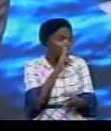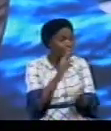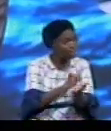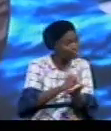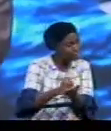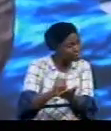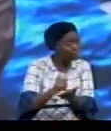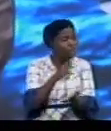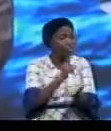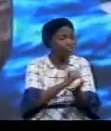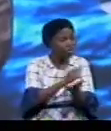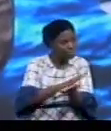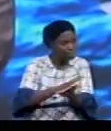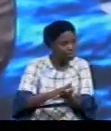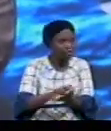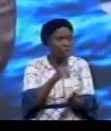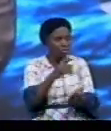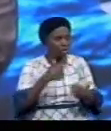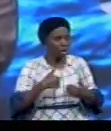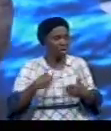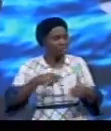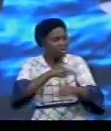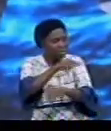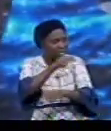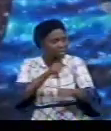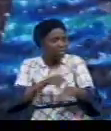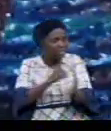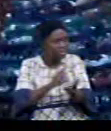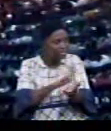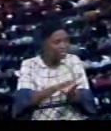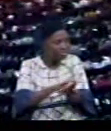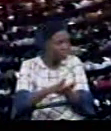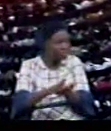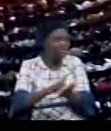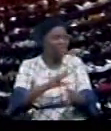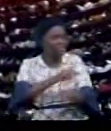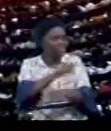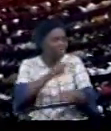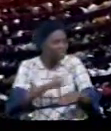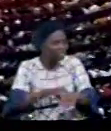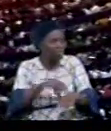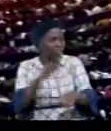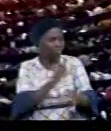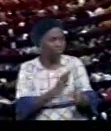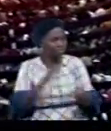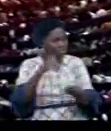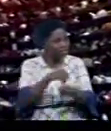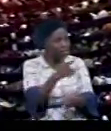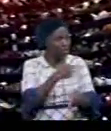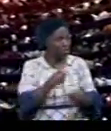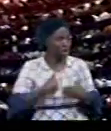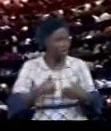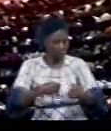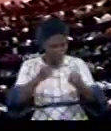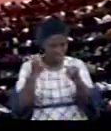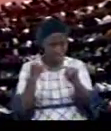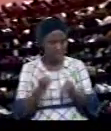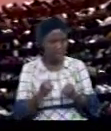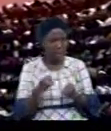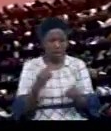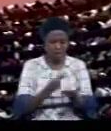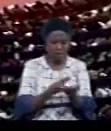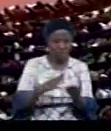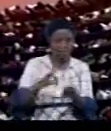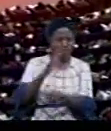the nature, the divine nature of Christ. Why are you so fearful? You have the power of the Holy